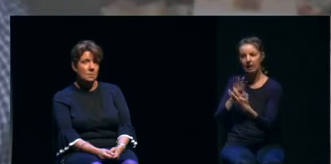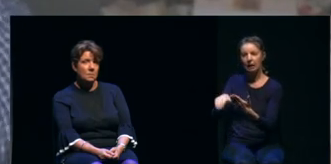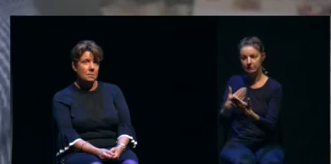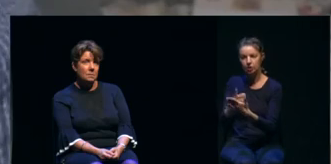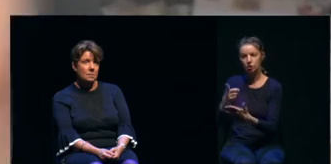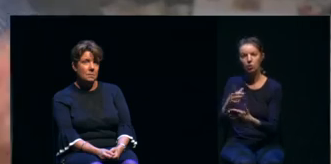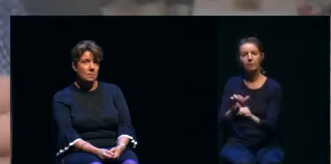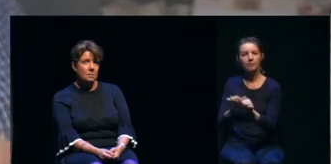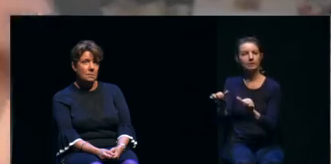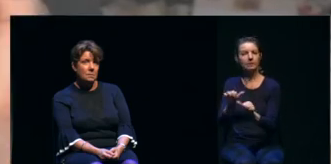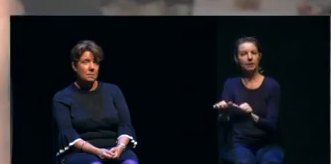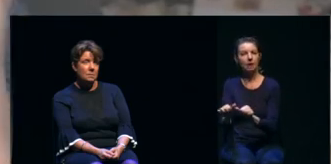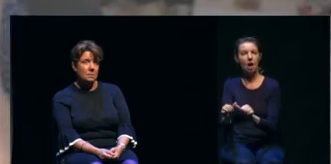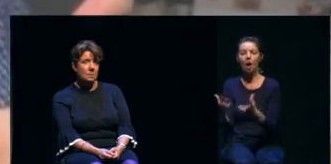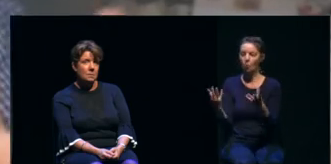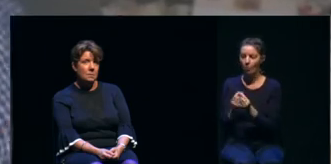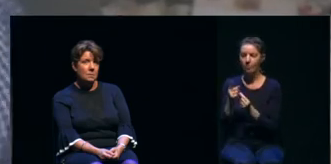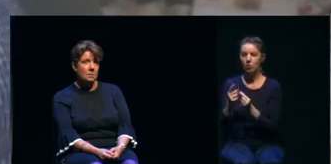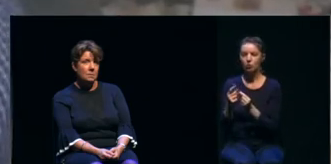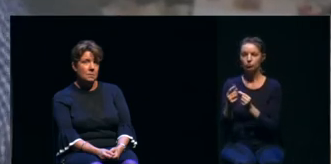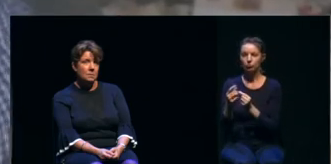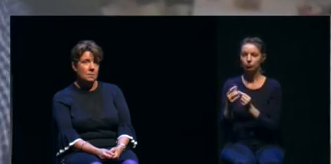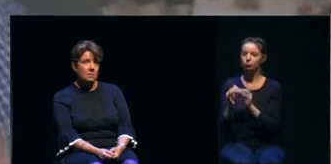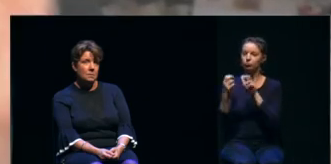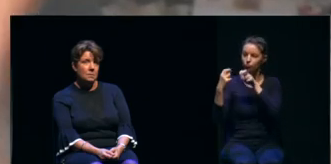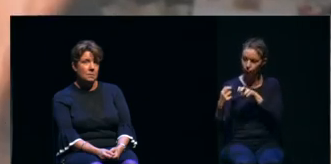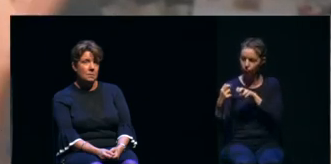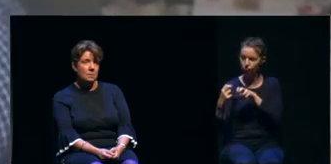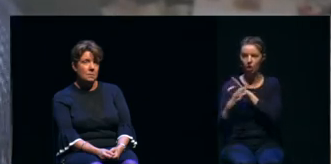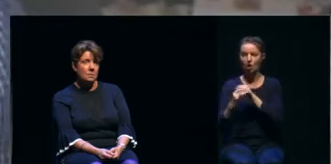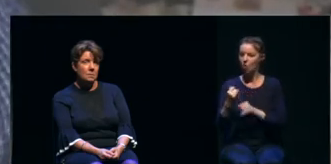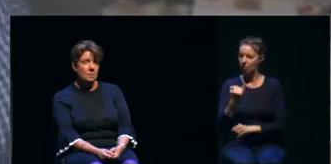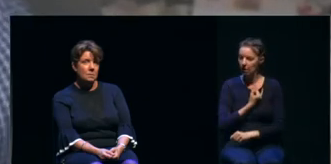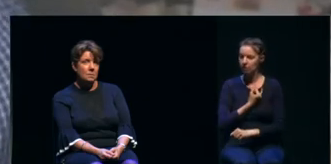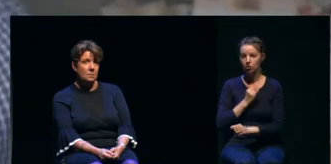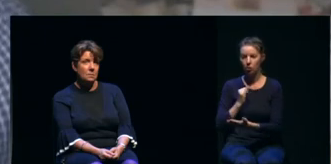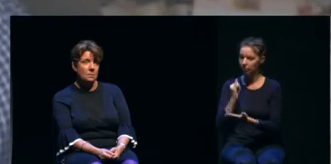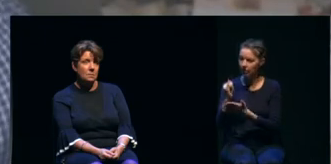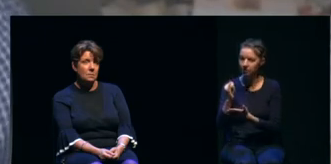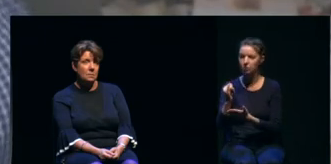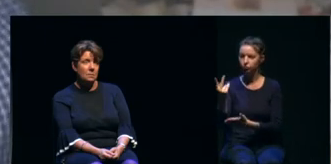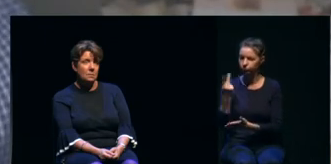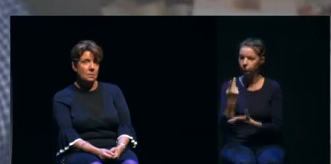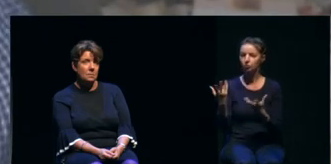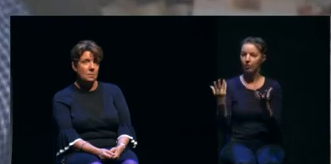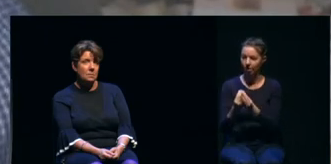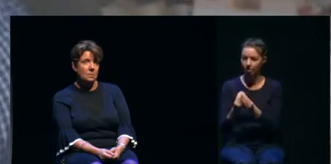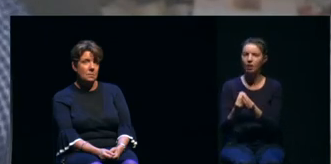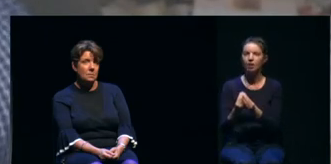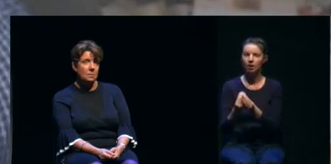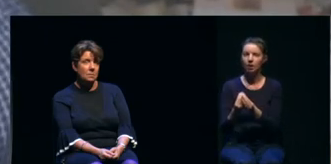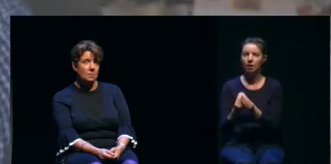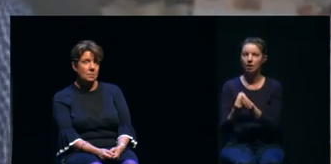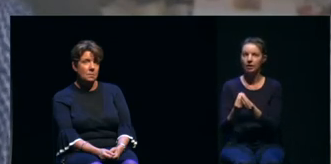with you now. We will be able to talk about this unemotionally. There is no guilt attached. I love you. We're in this together. And to